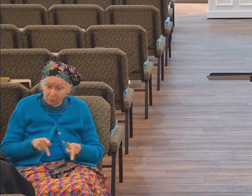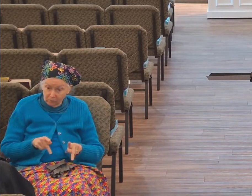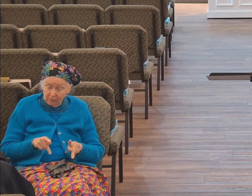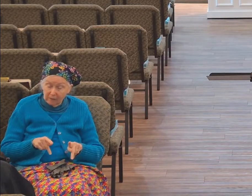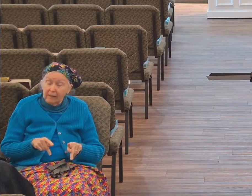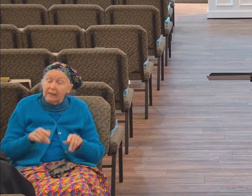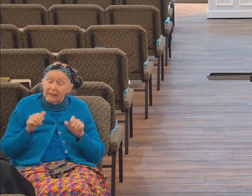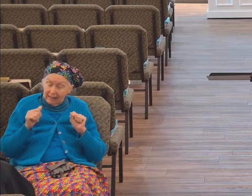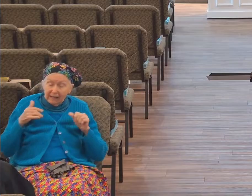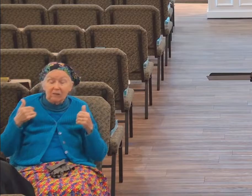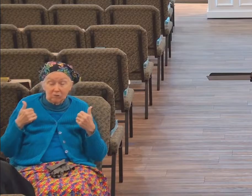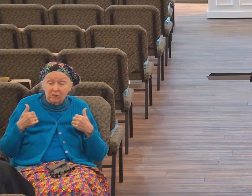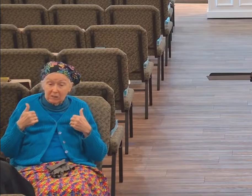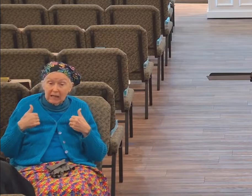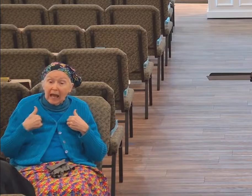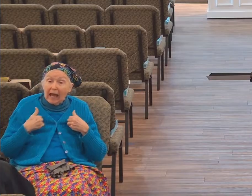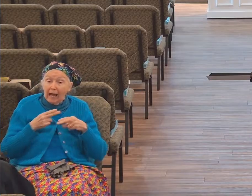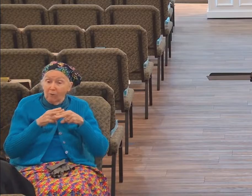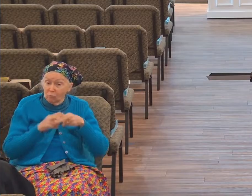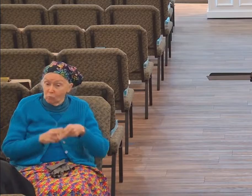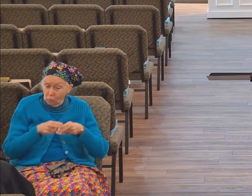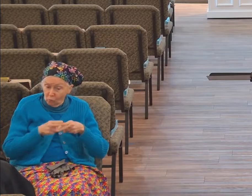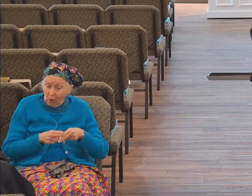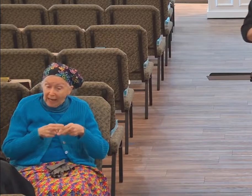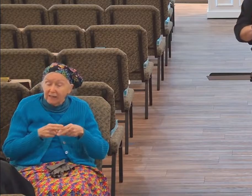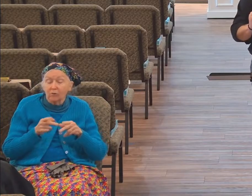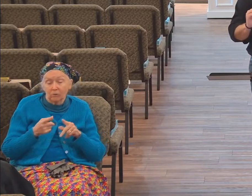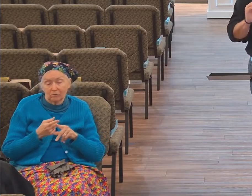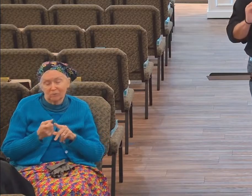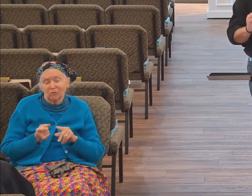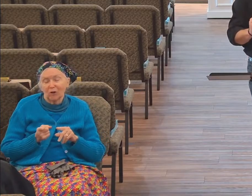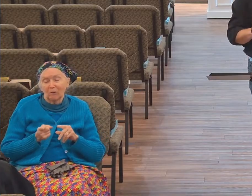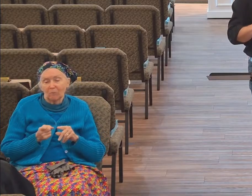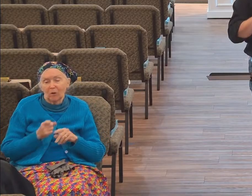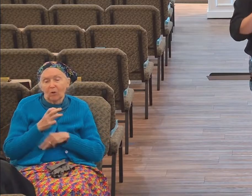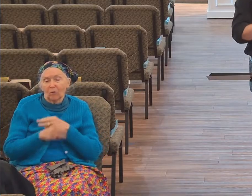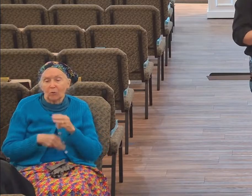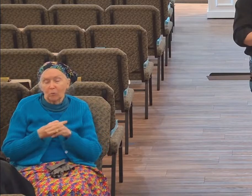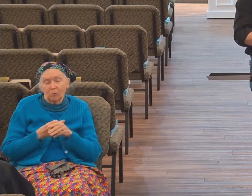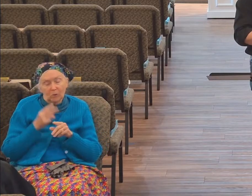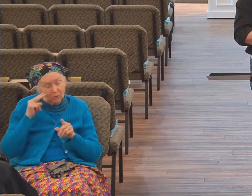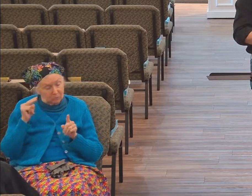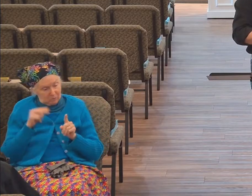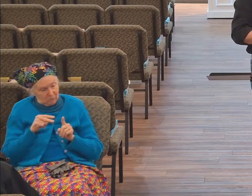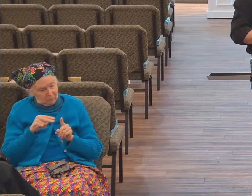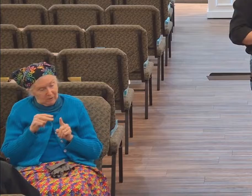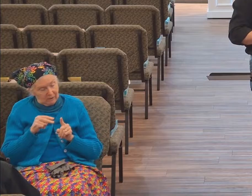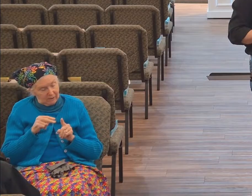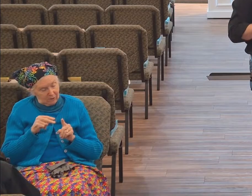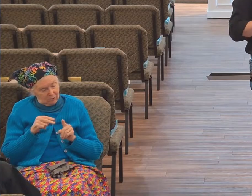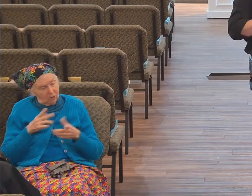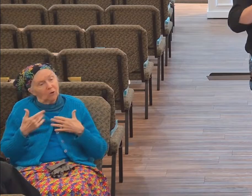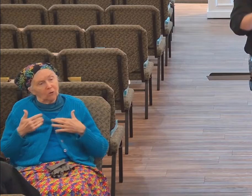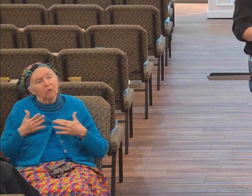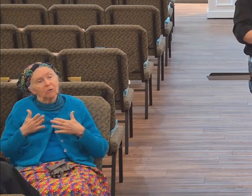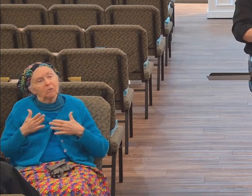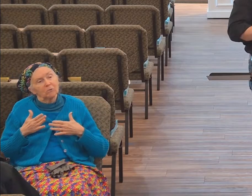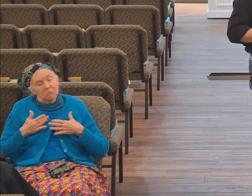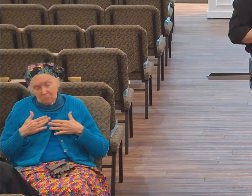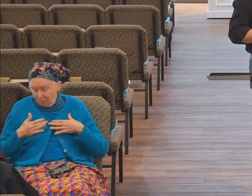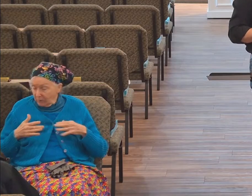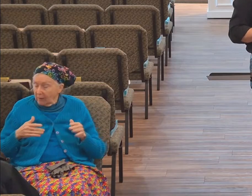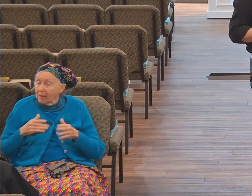Yes, he does, from the world's perspective, okay? If you would evaluate his credentials based on what the world looks